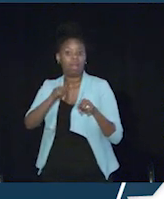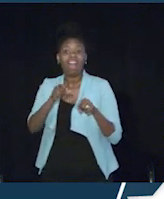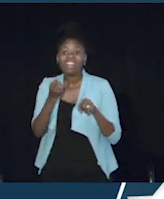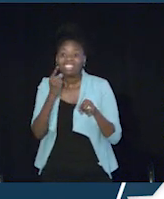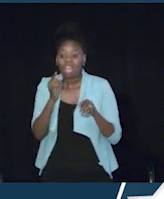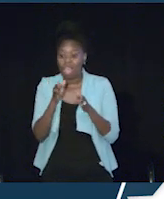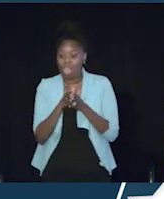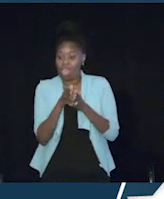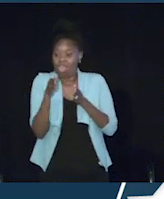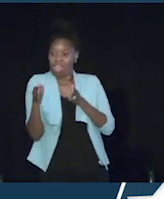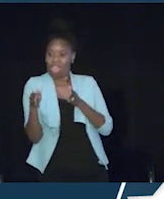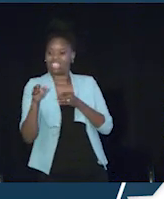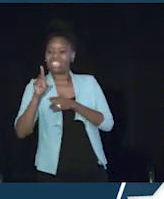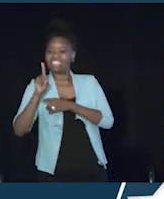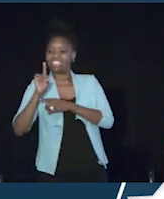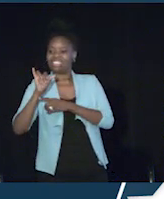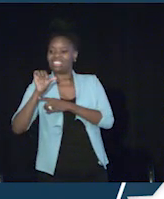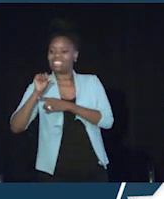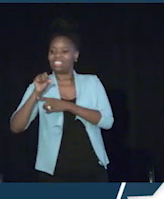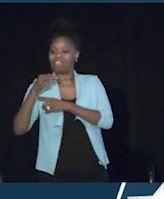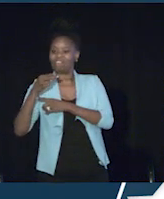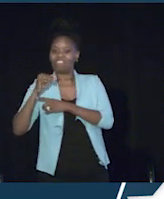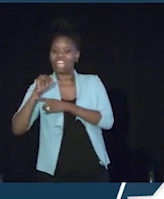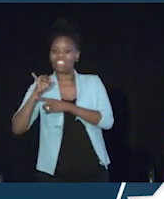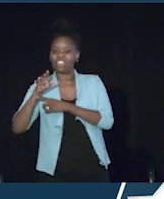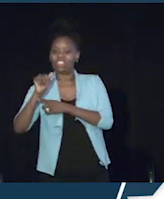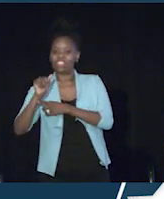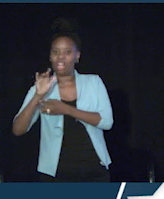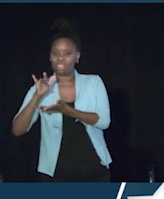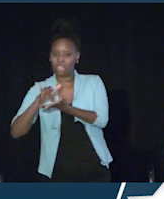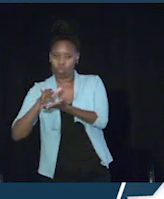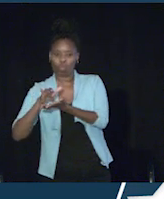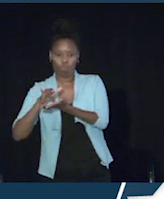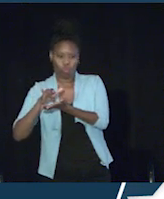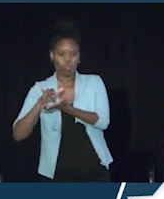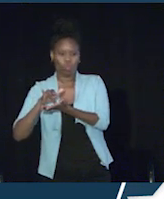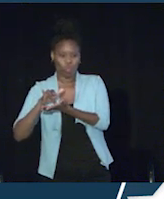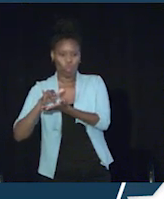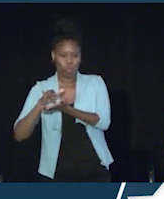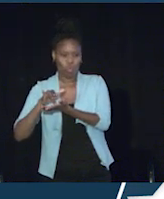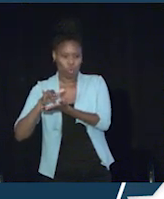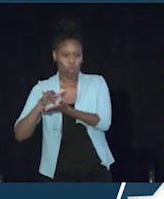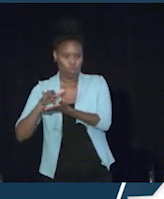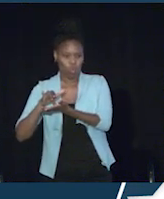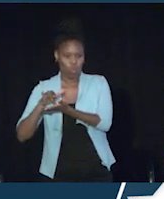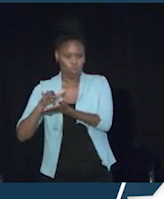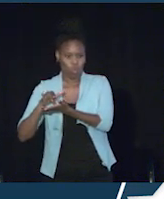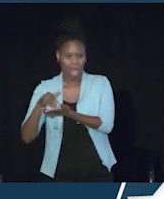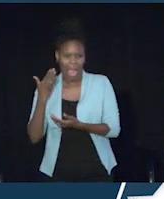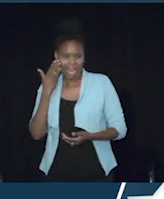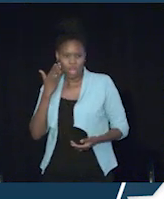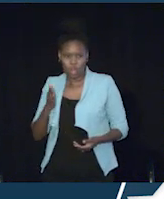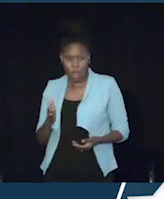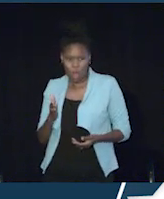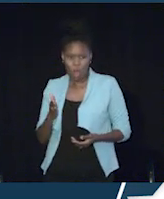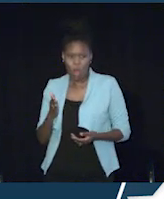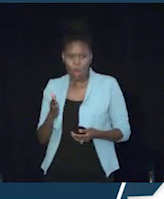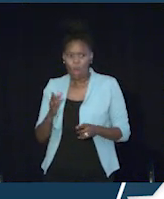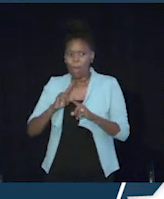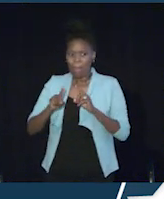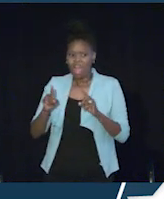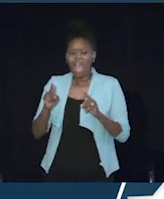And I always saw people kind of coming and going, but I really didn't know what it was. I had just had a stroke, and I'm not, still